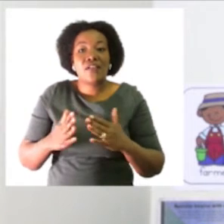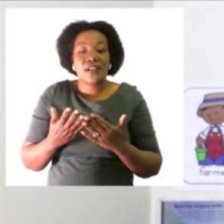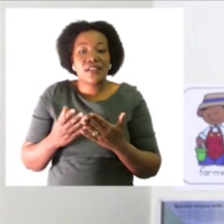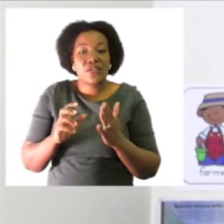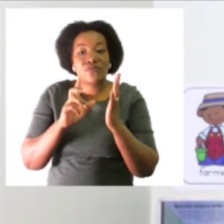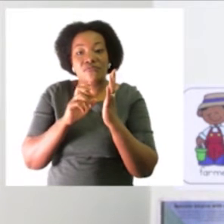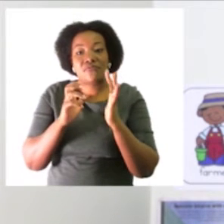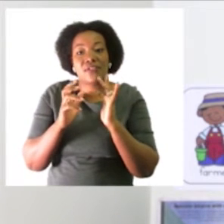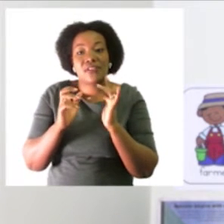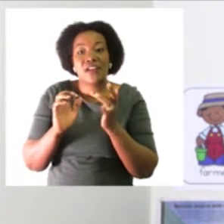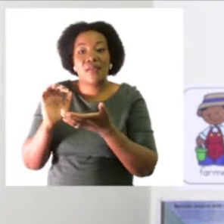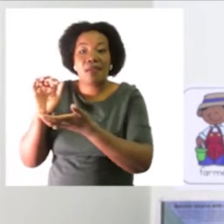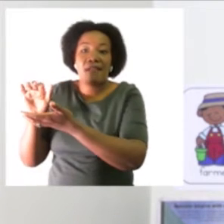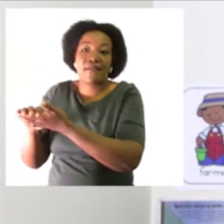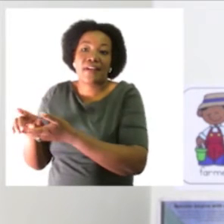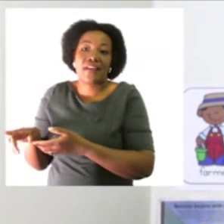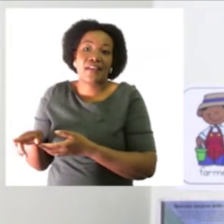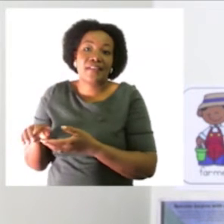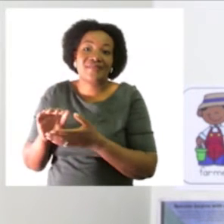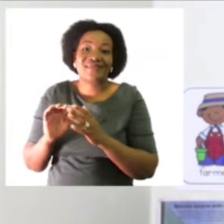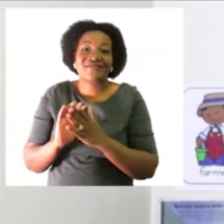hands with my friend here in the studio.